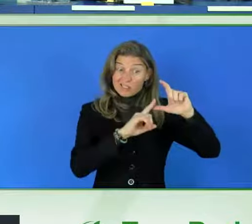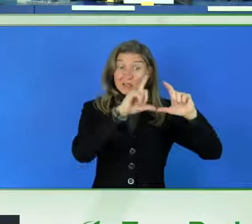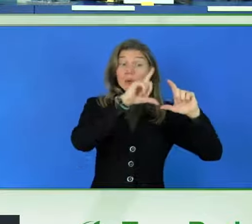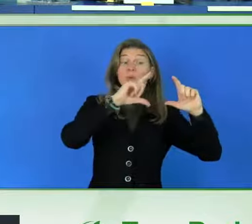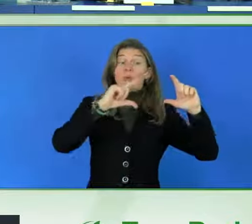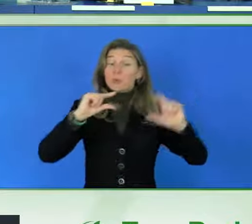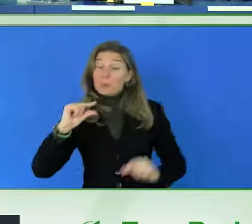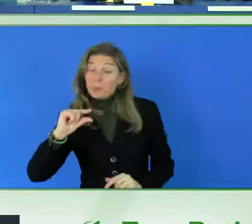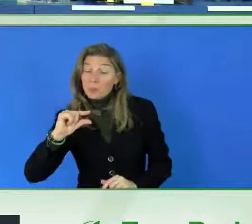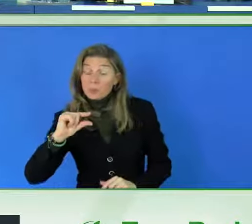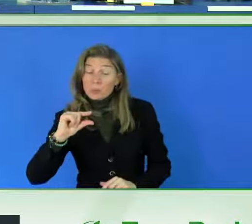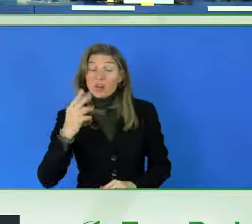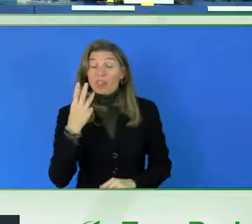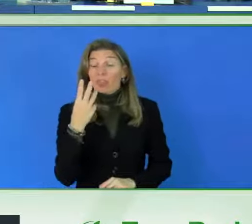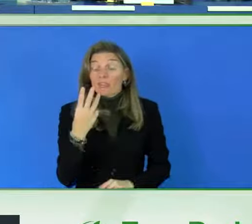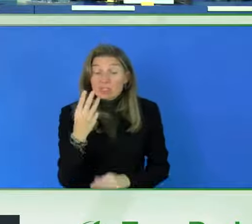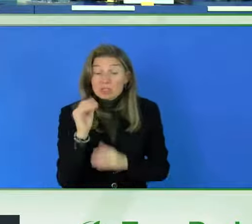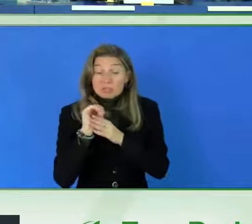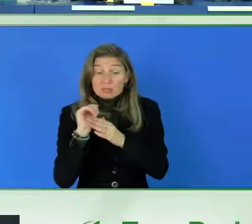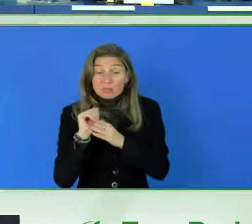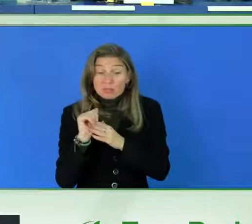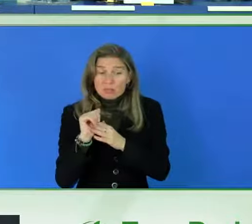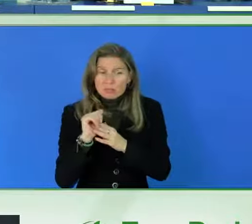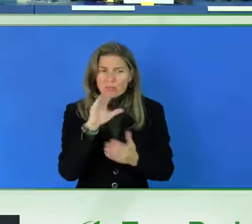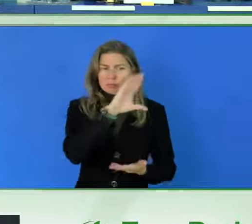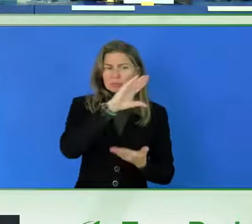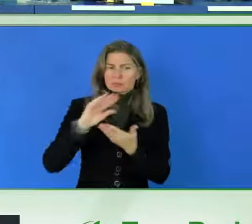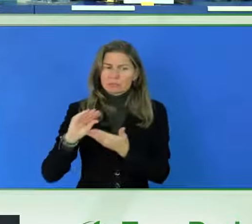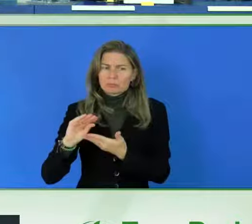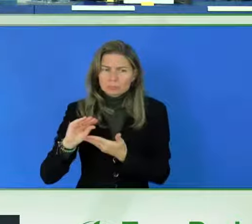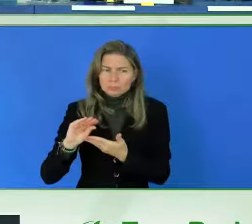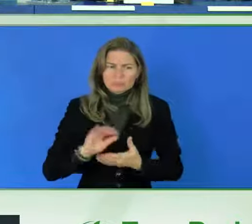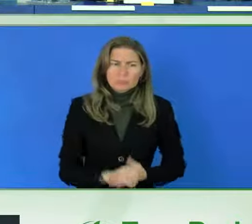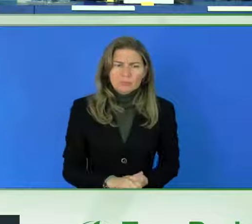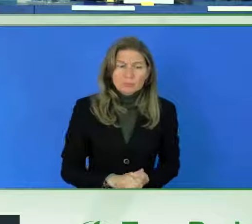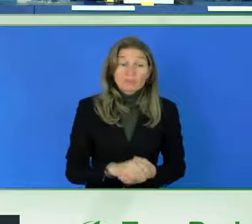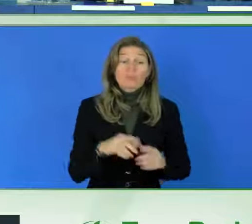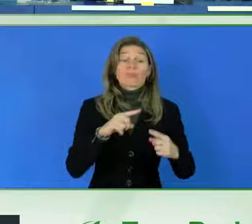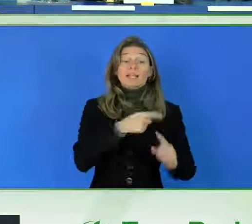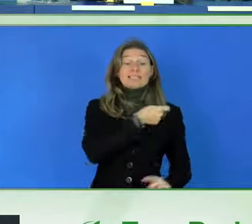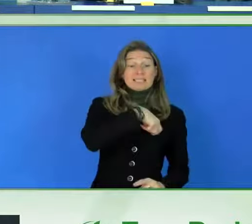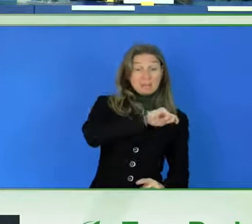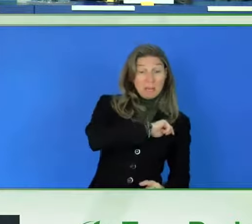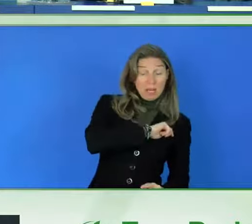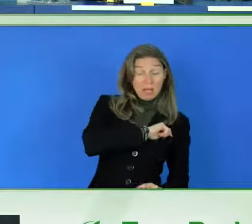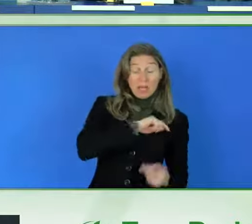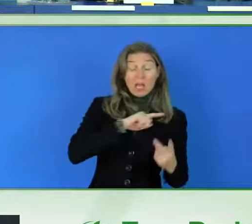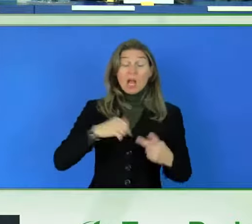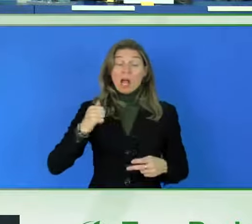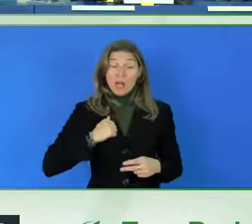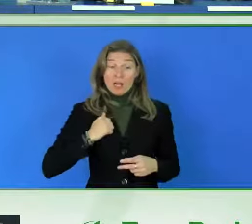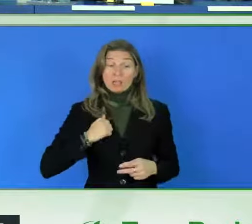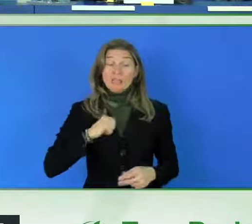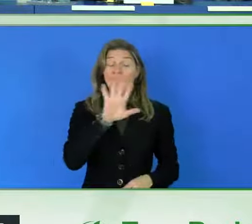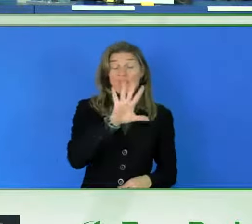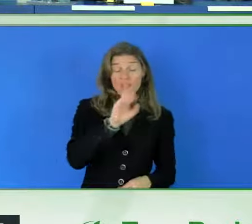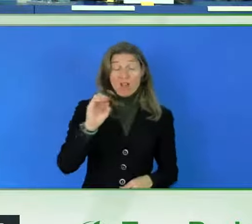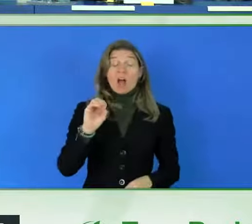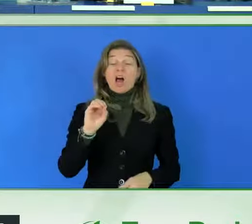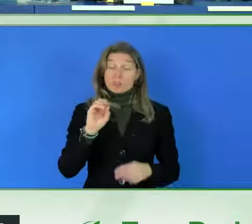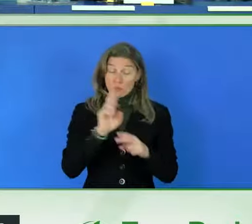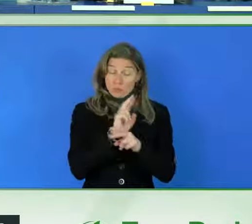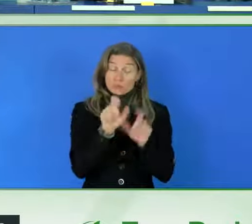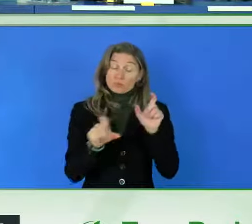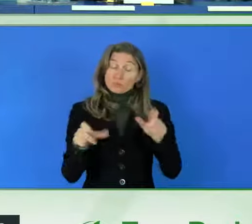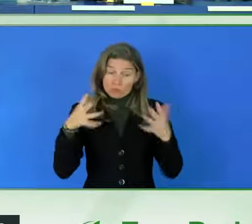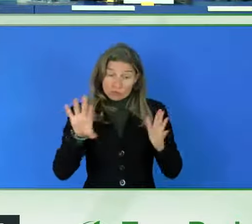We already serve more than 500 users in Spain and Canada. Our customers are transport operators,